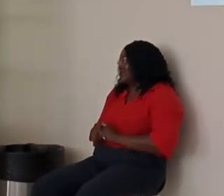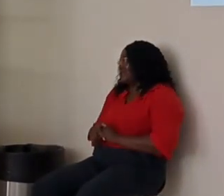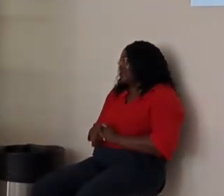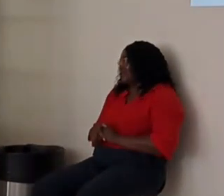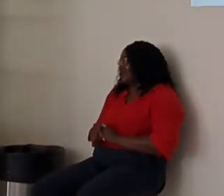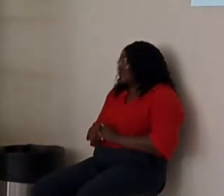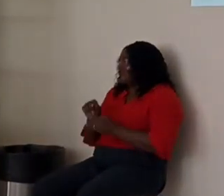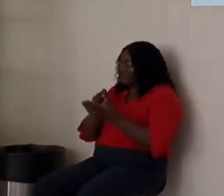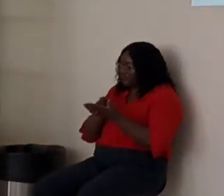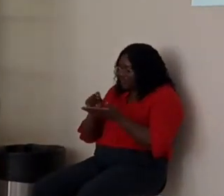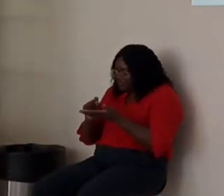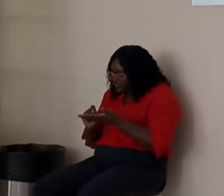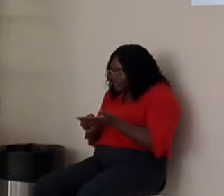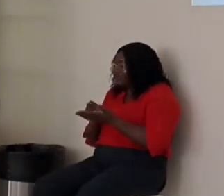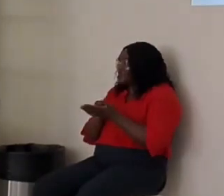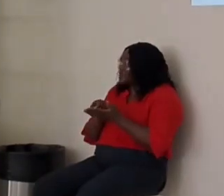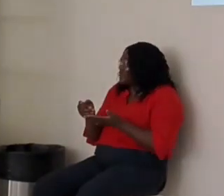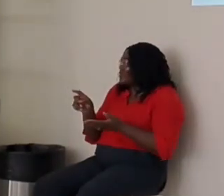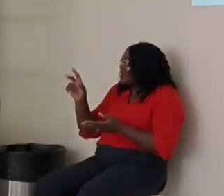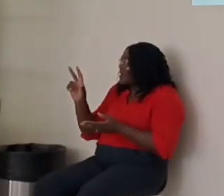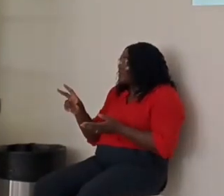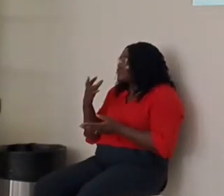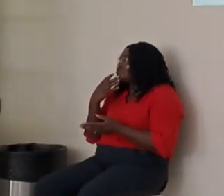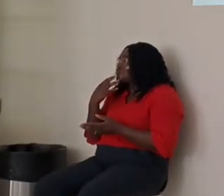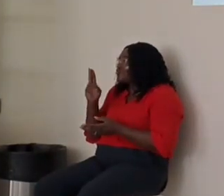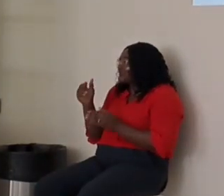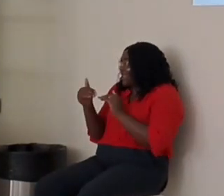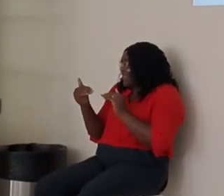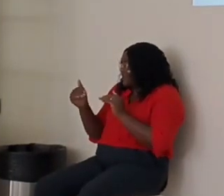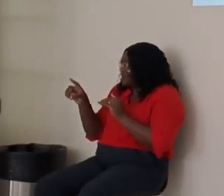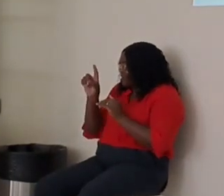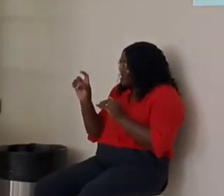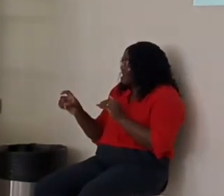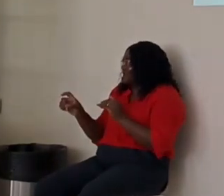and records and so on, because this is someone who is not at that level, who is demanding